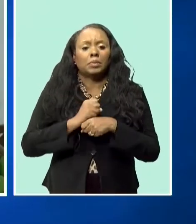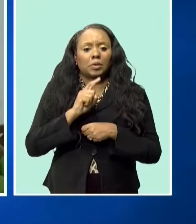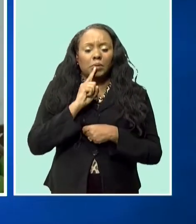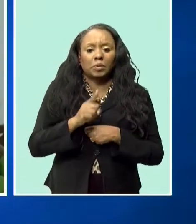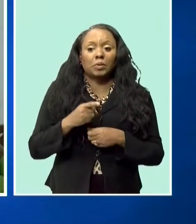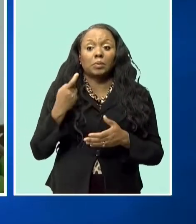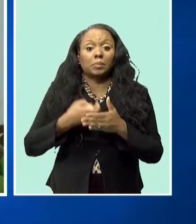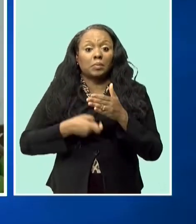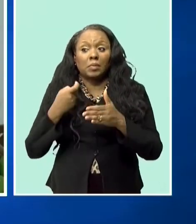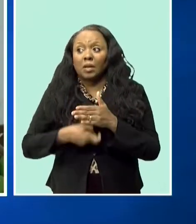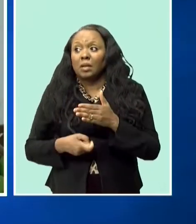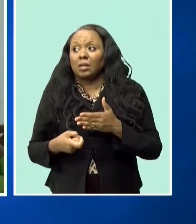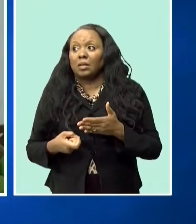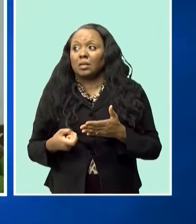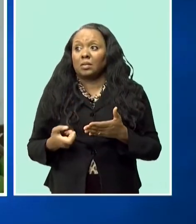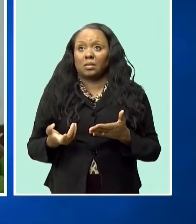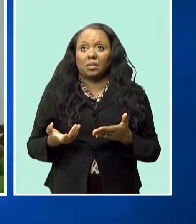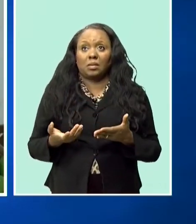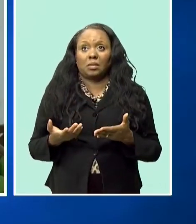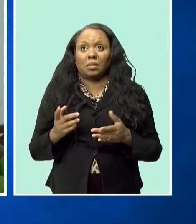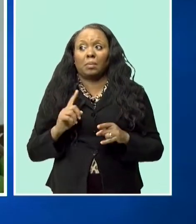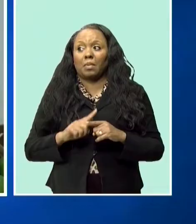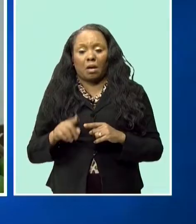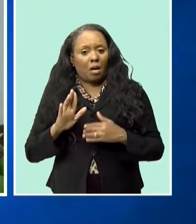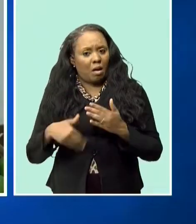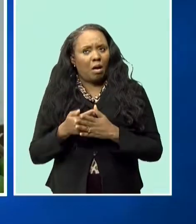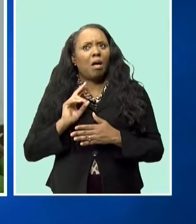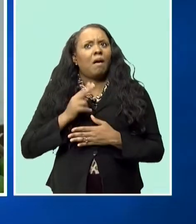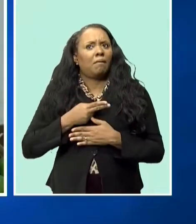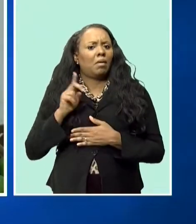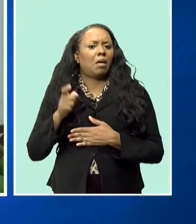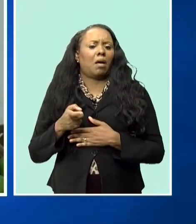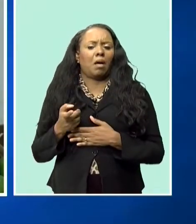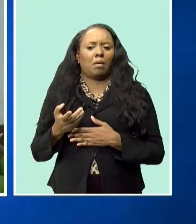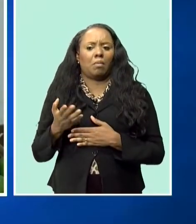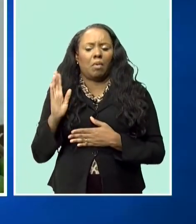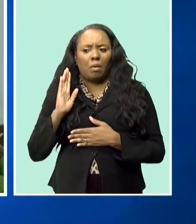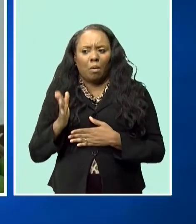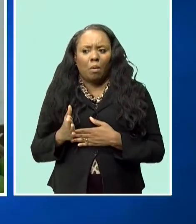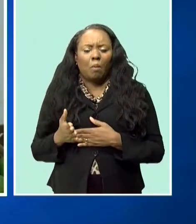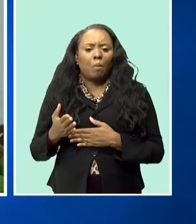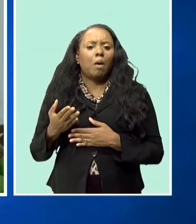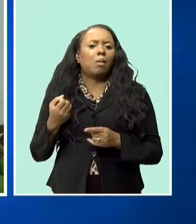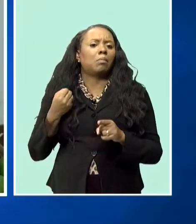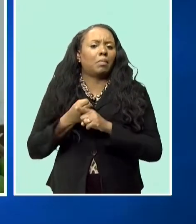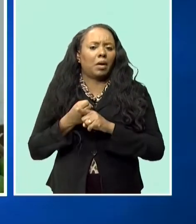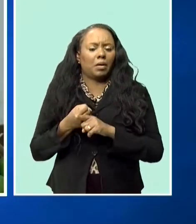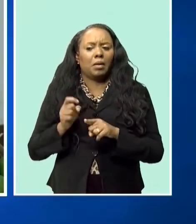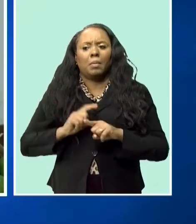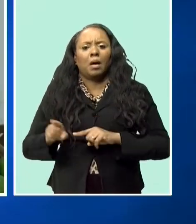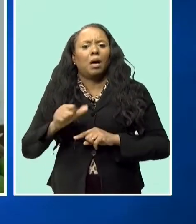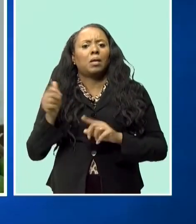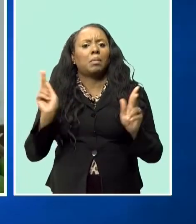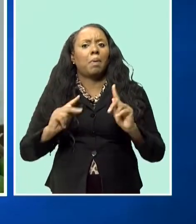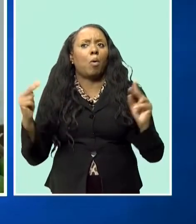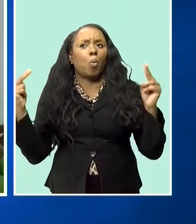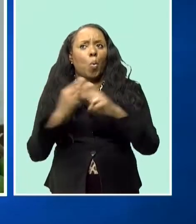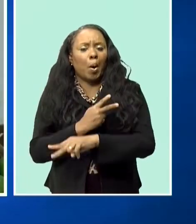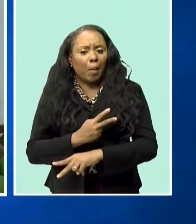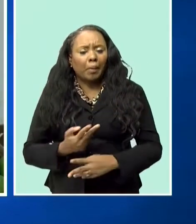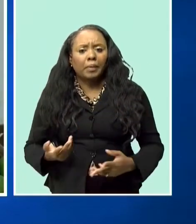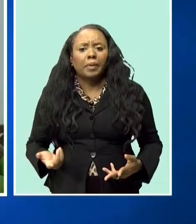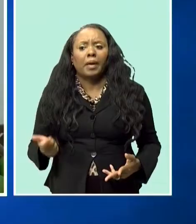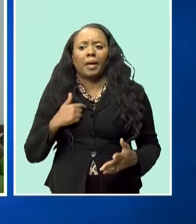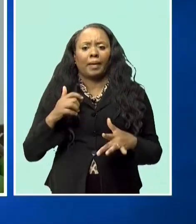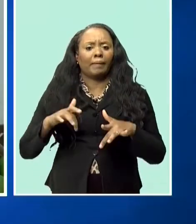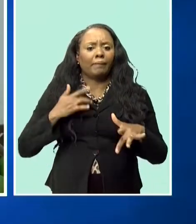yes, they reduce their profit margin, but all of us got to take a hit. So that they take a hit, so that other people can survive the hit that they're facing. I feel